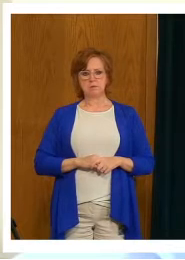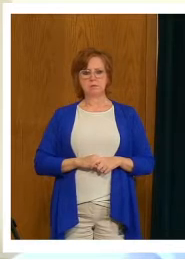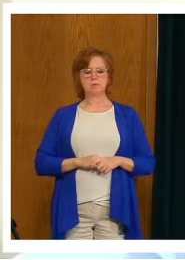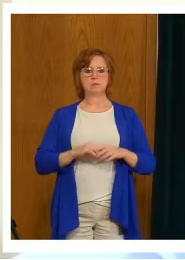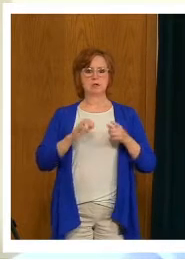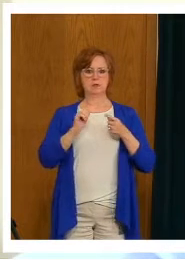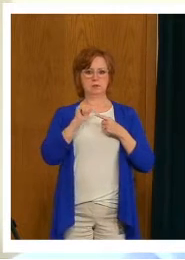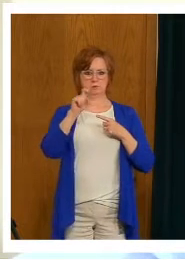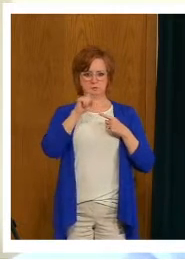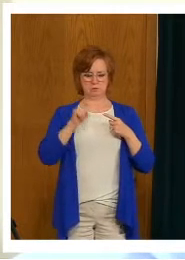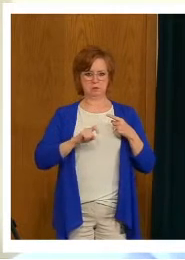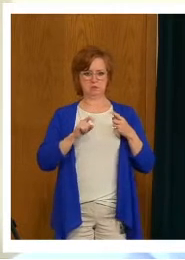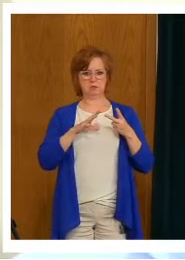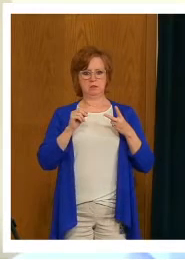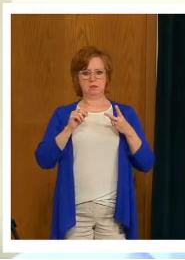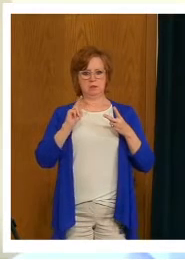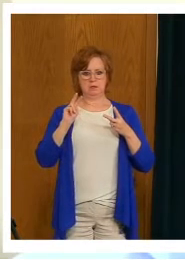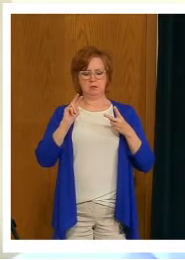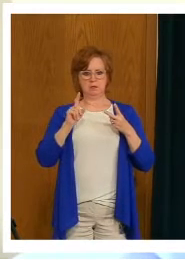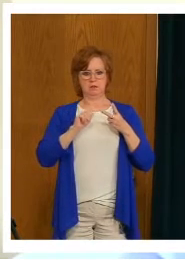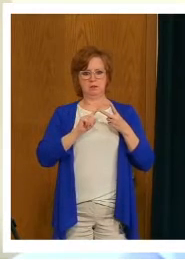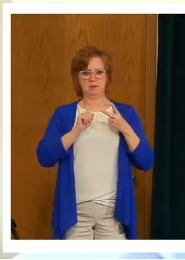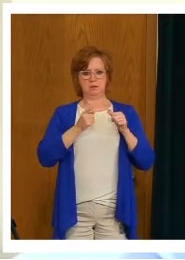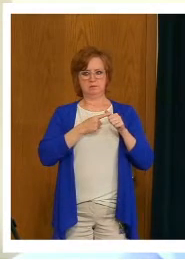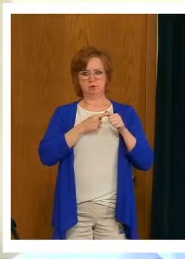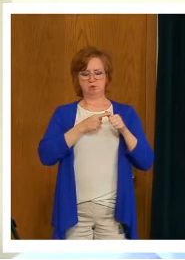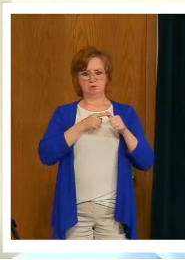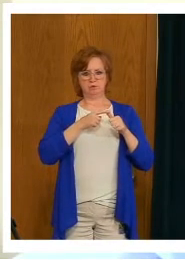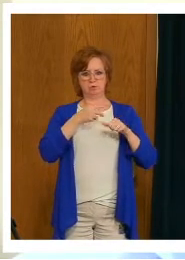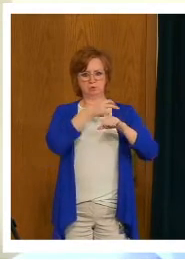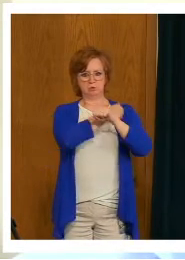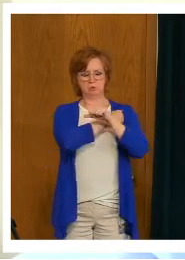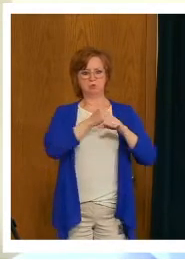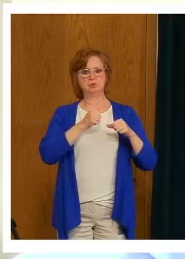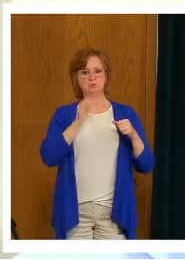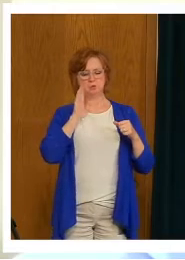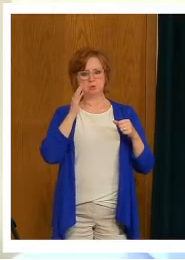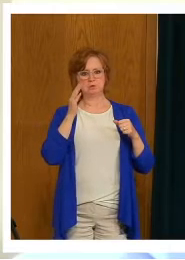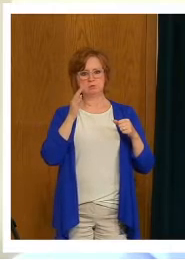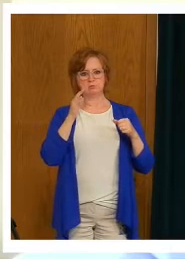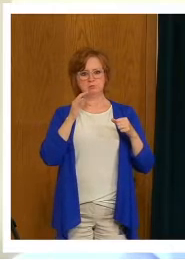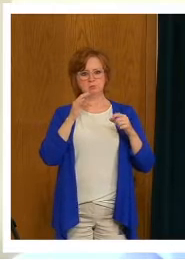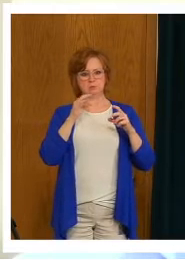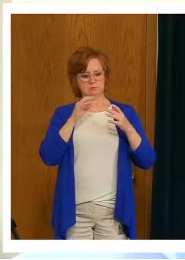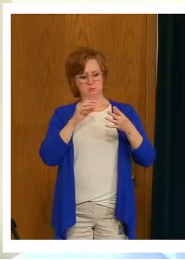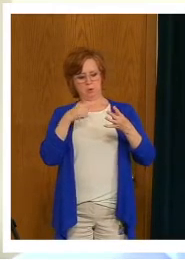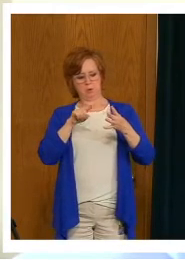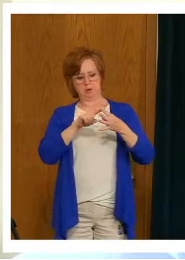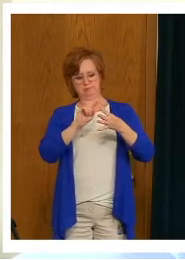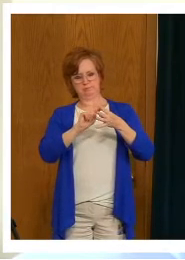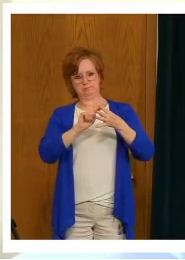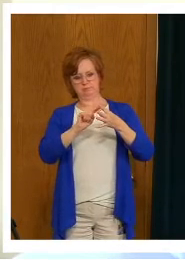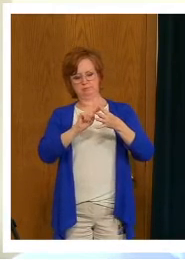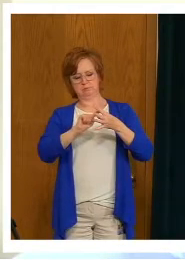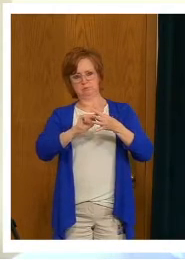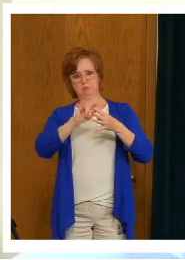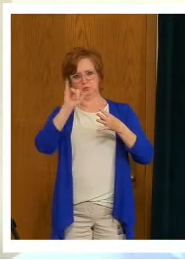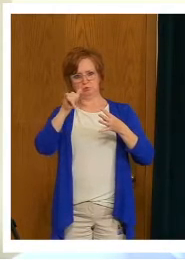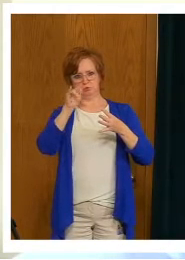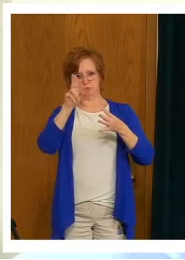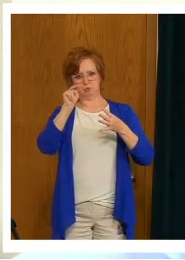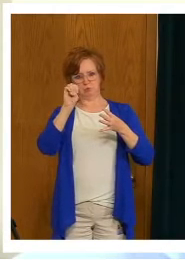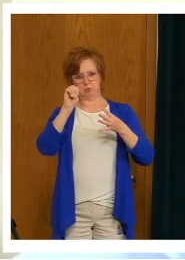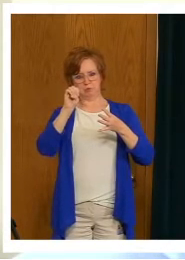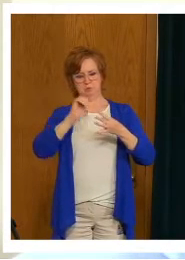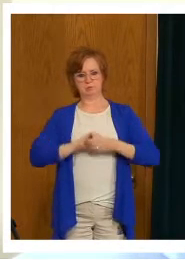second dose, likely starting in the first week of June, either vaccine is fine, and likely